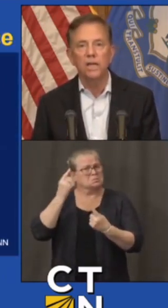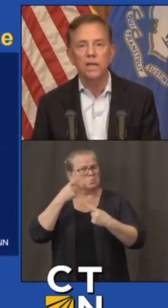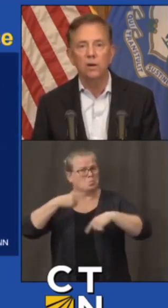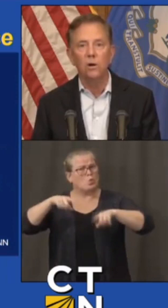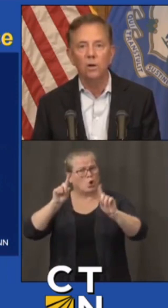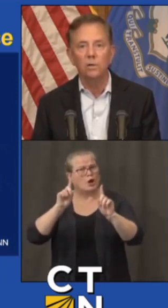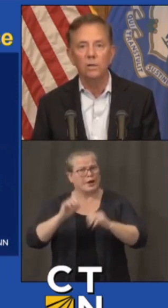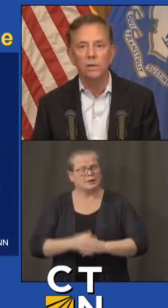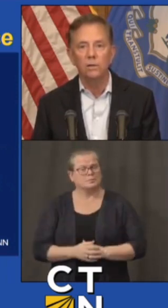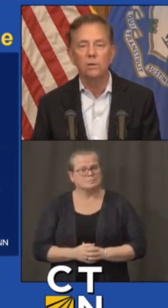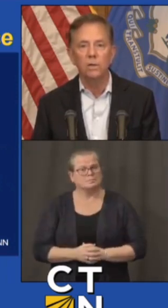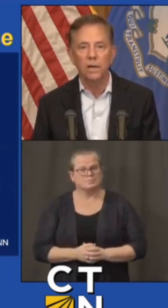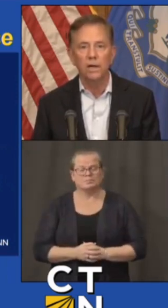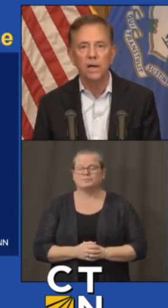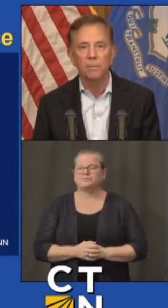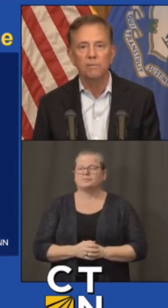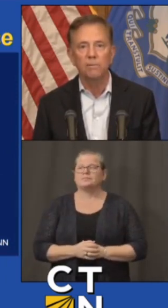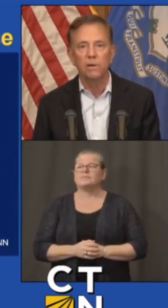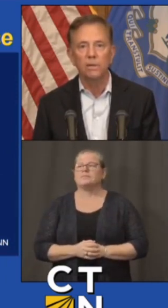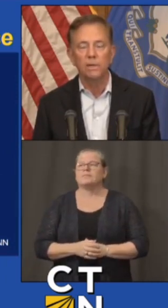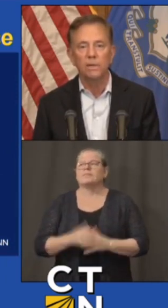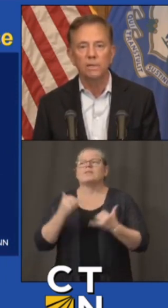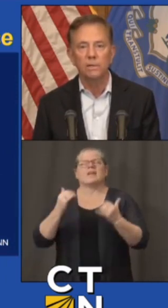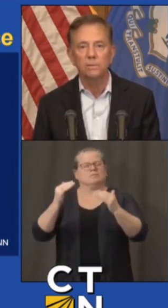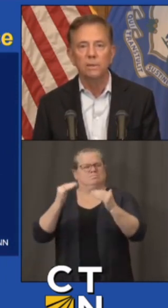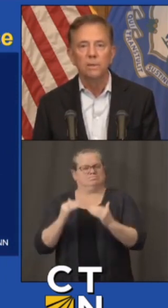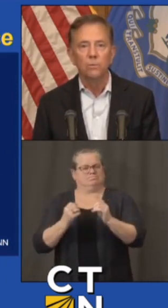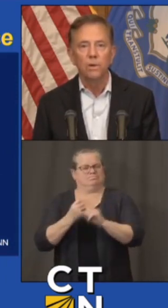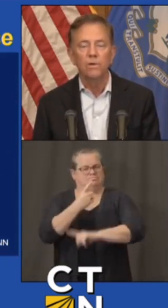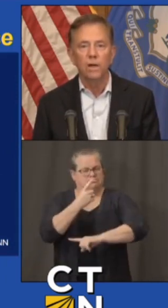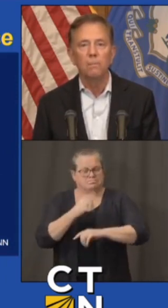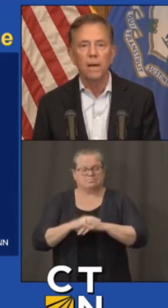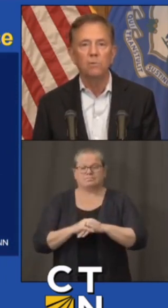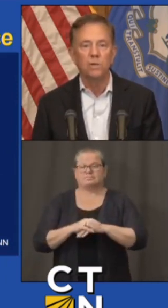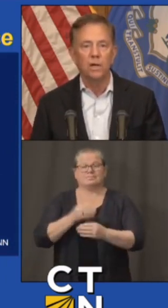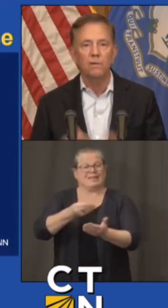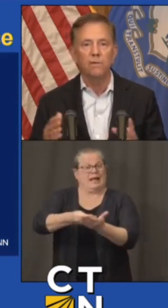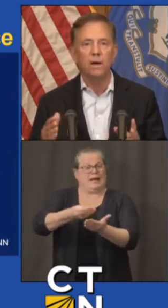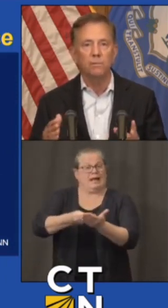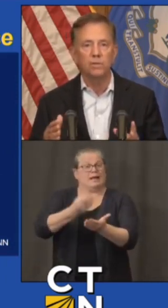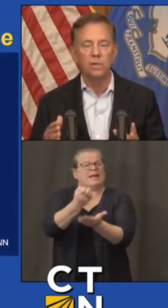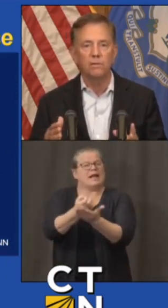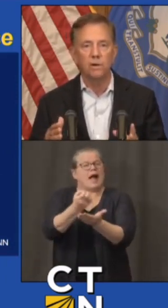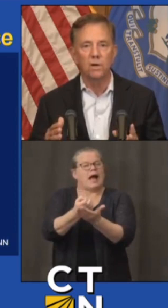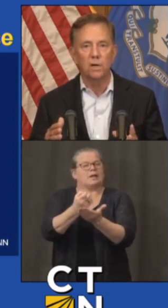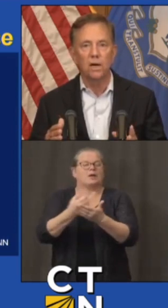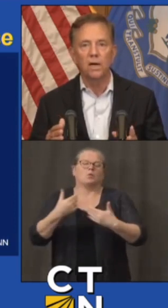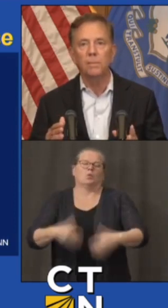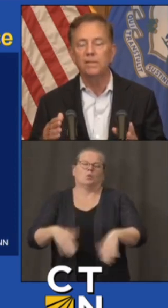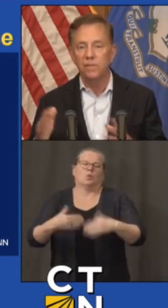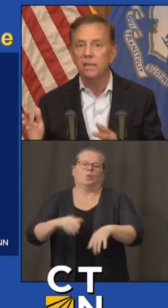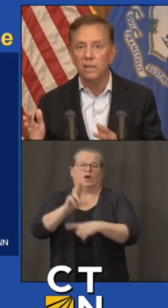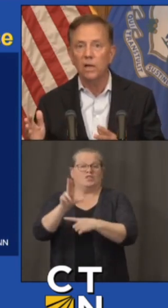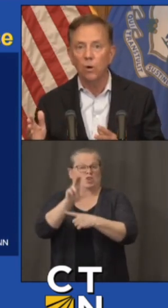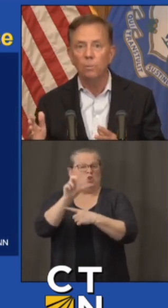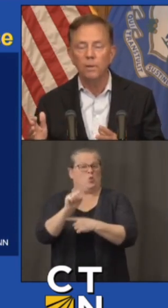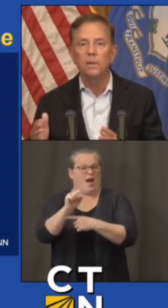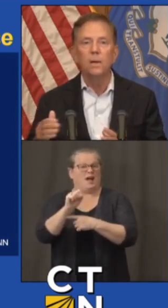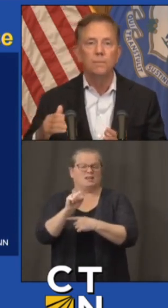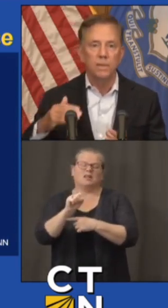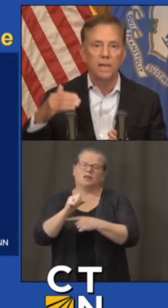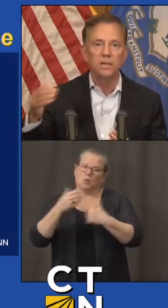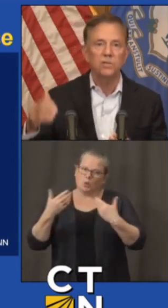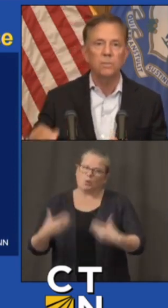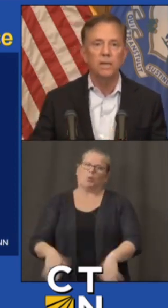country is getting hit hard on an economic front, and we've got about 95% of our economy technically